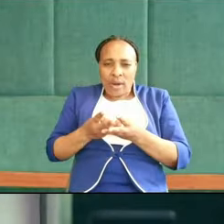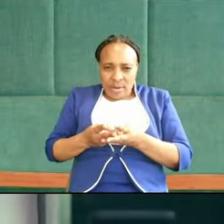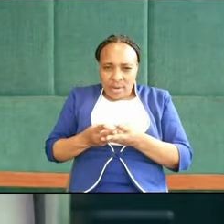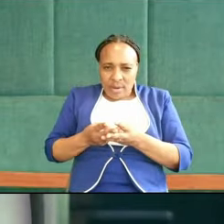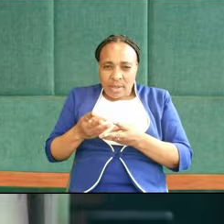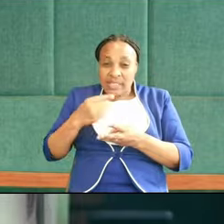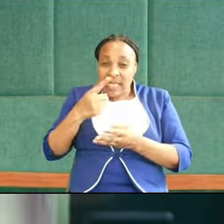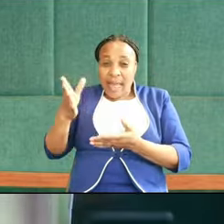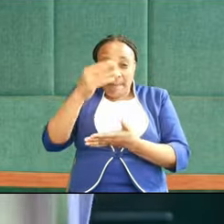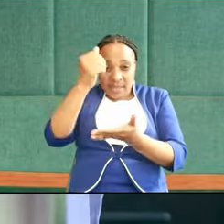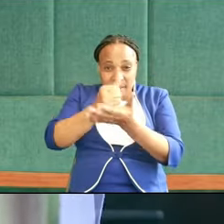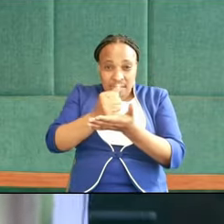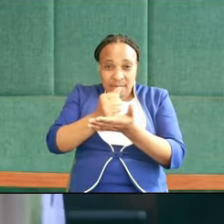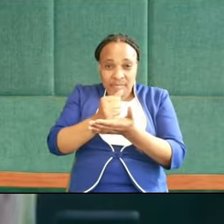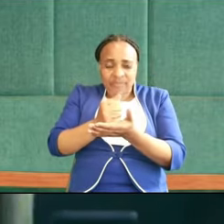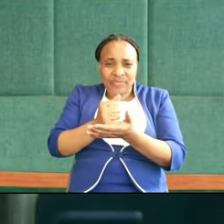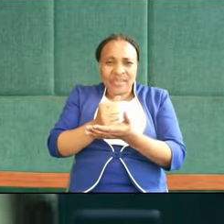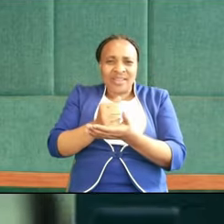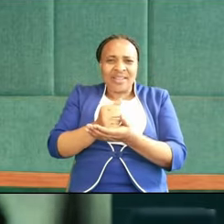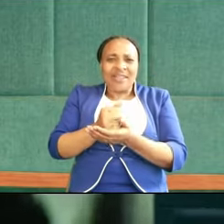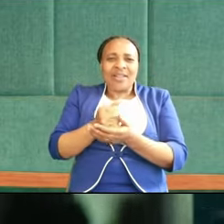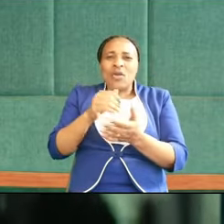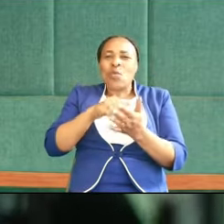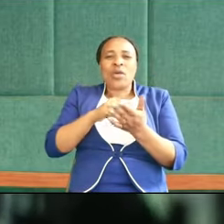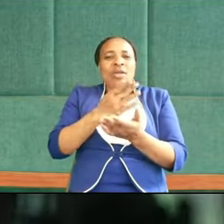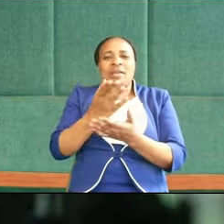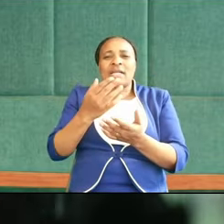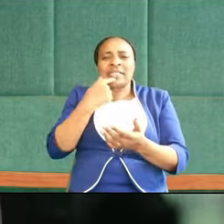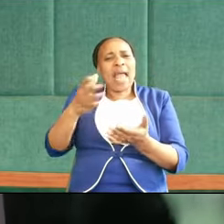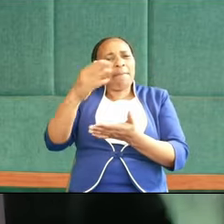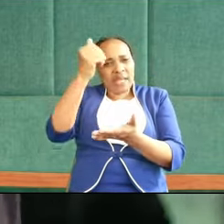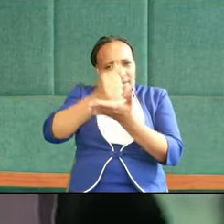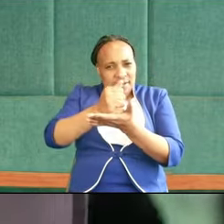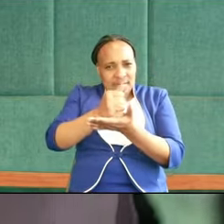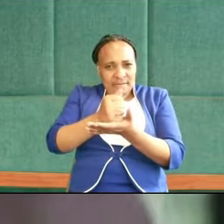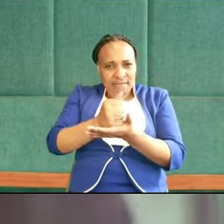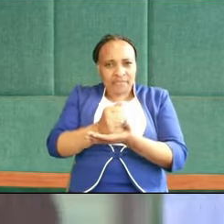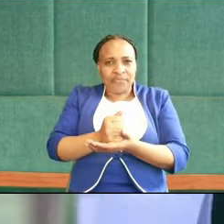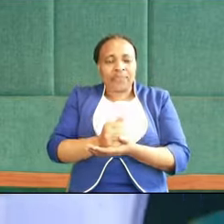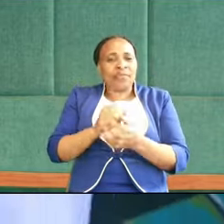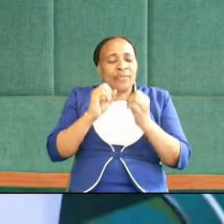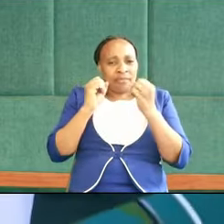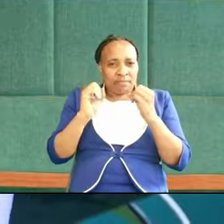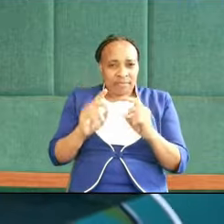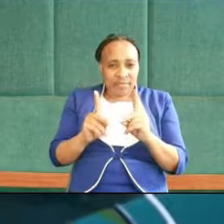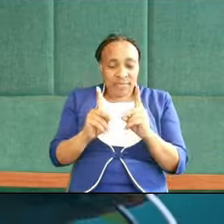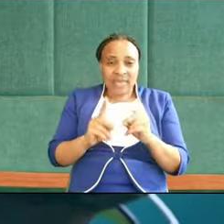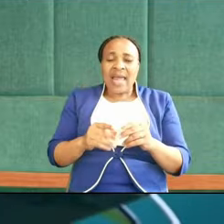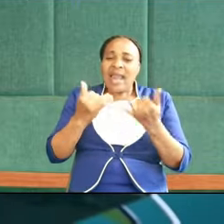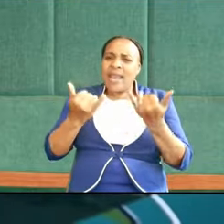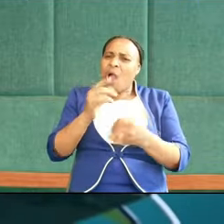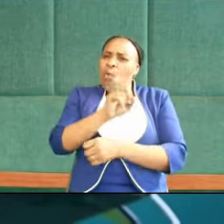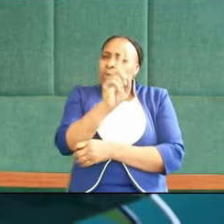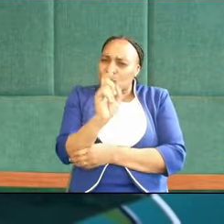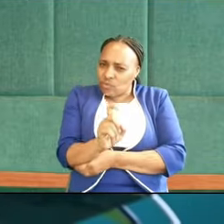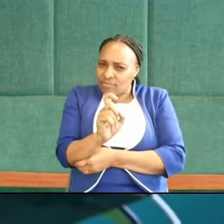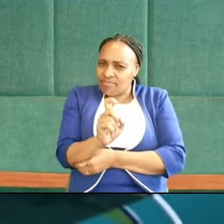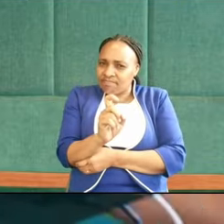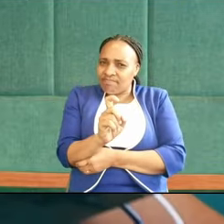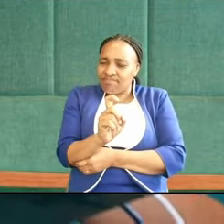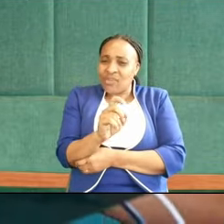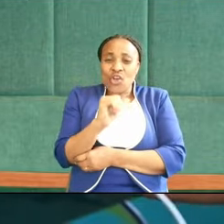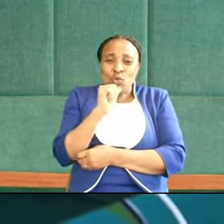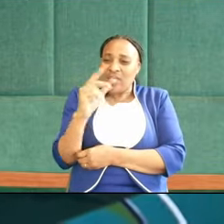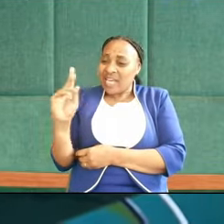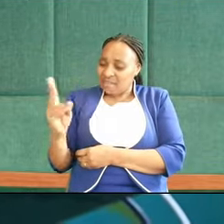that one. That is a weak one. Somebody say an amen to that one. The question we want to ask, not just to the